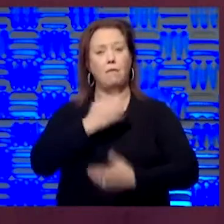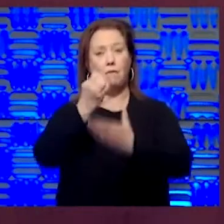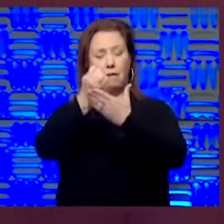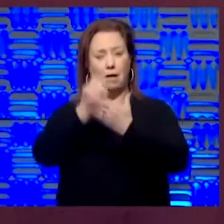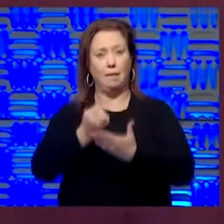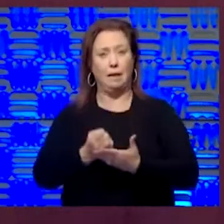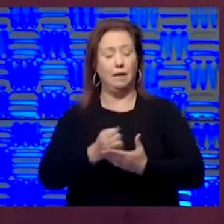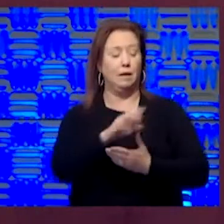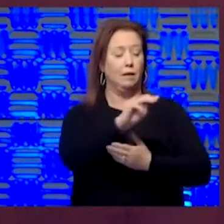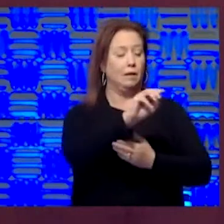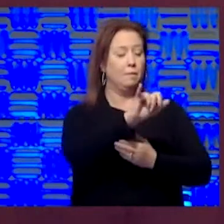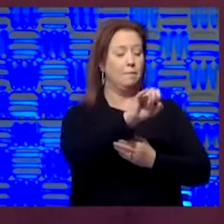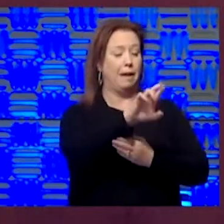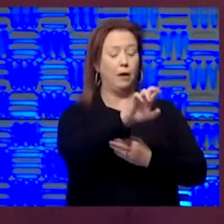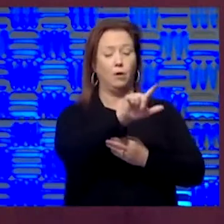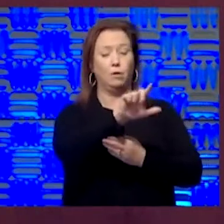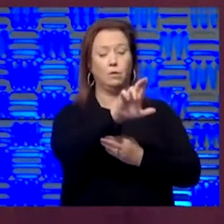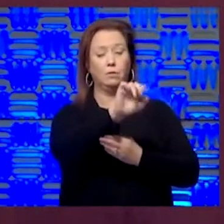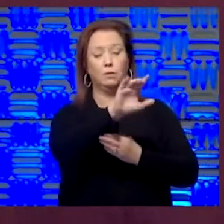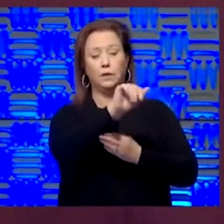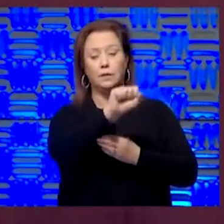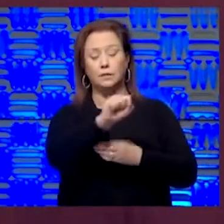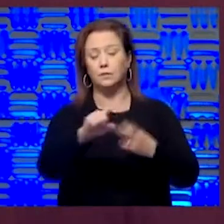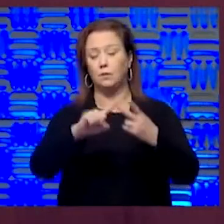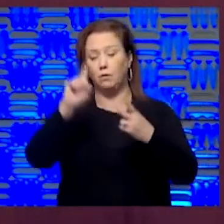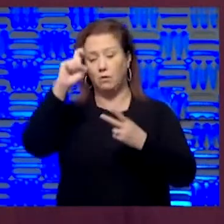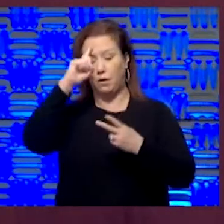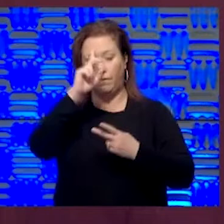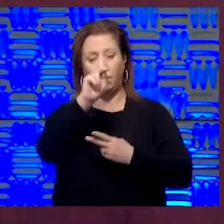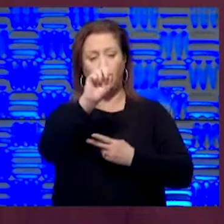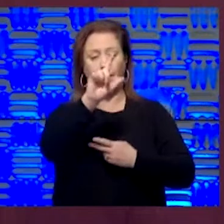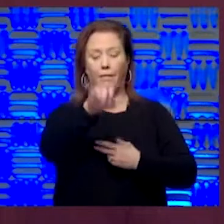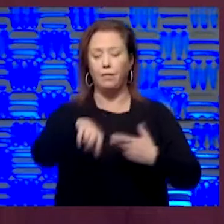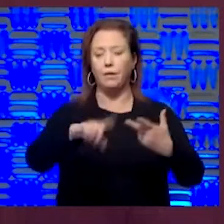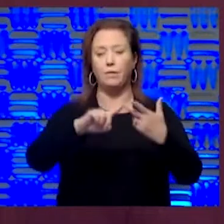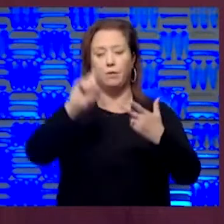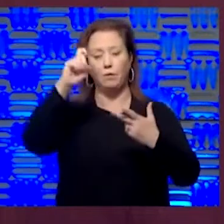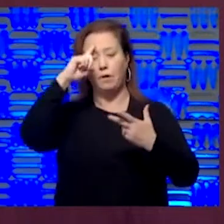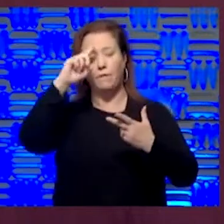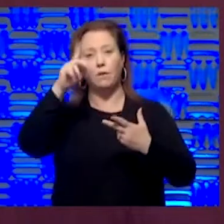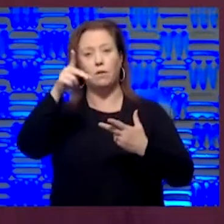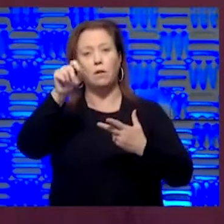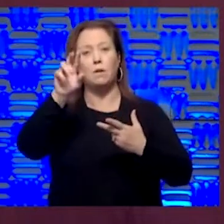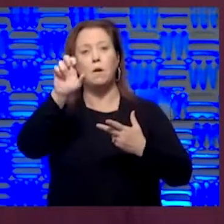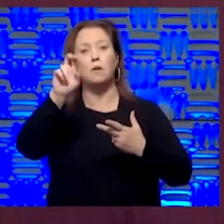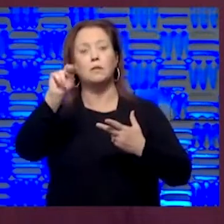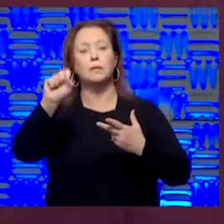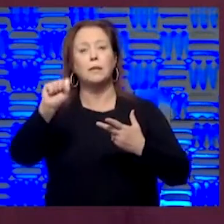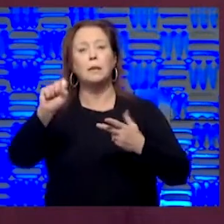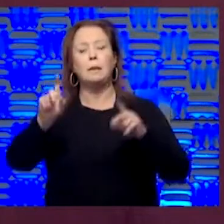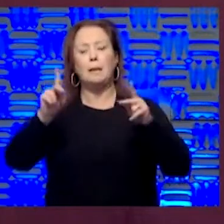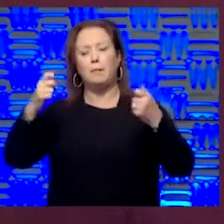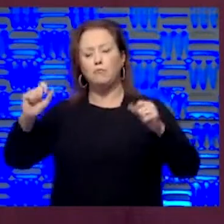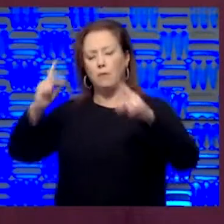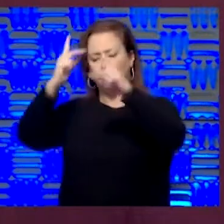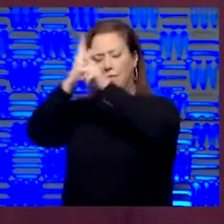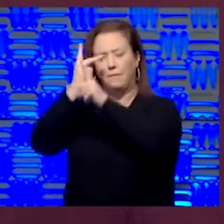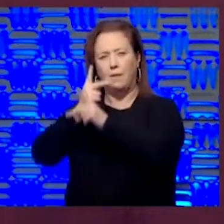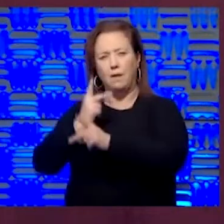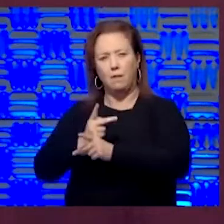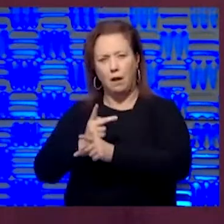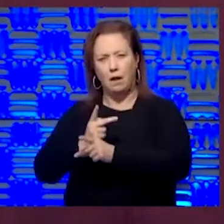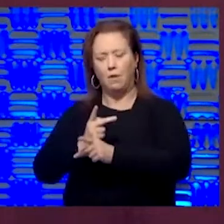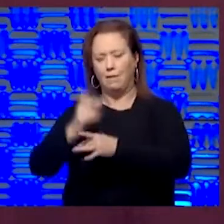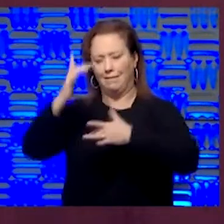it's Mayor Lucas or Governor Kelly or Governor Parsons or whoever, people are trying to weigh the calculus of